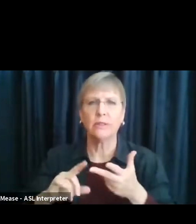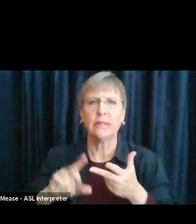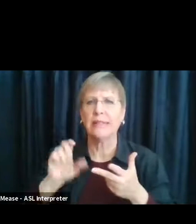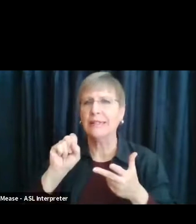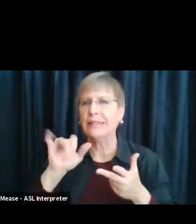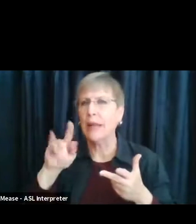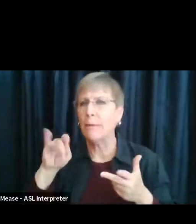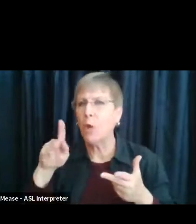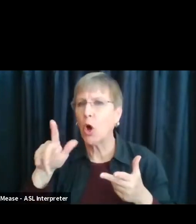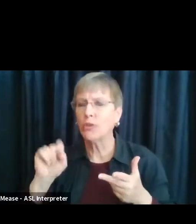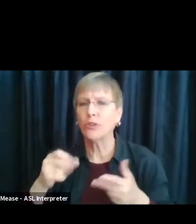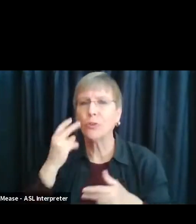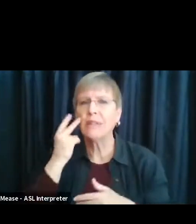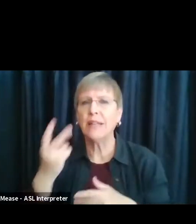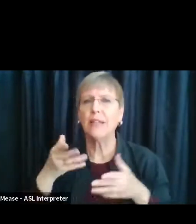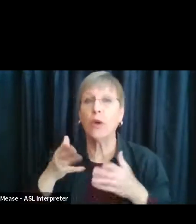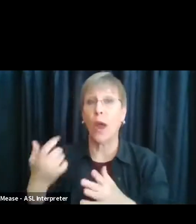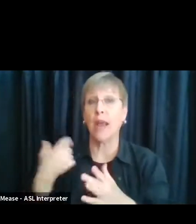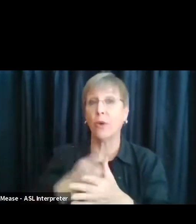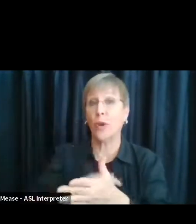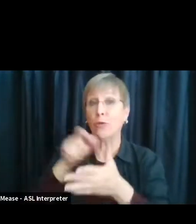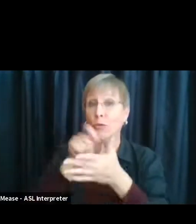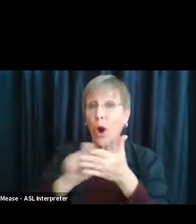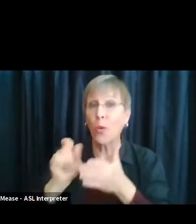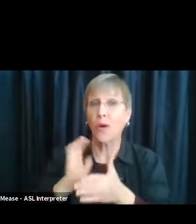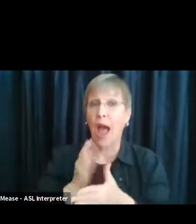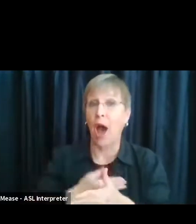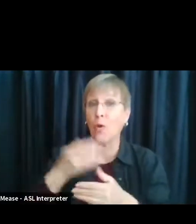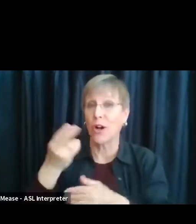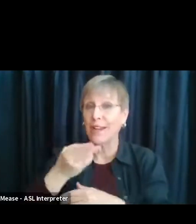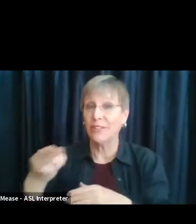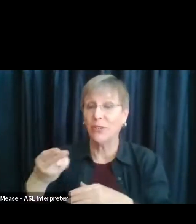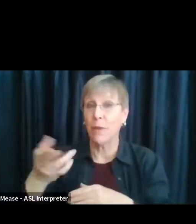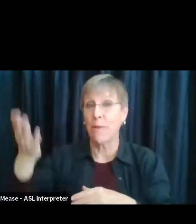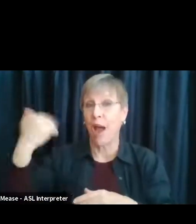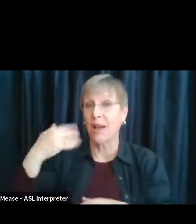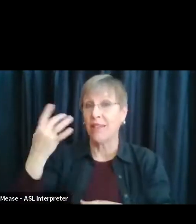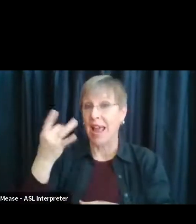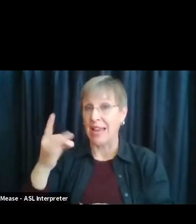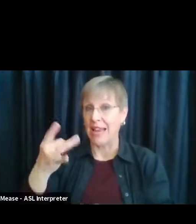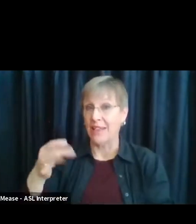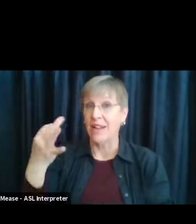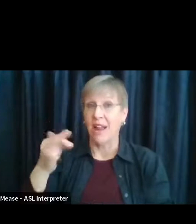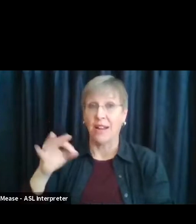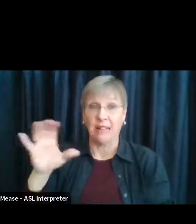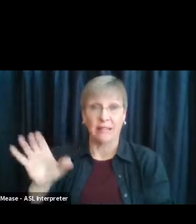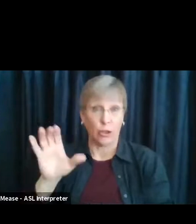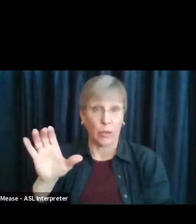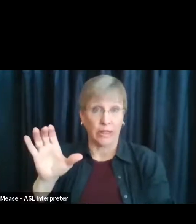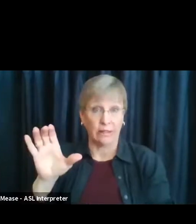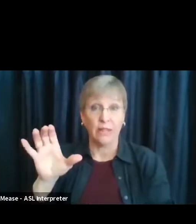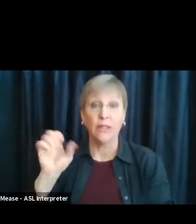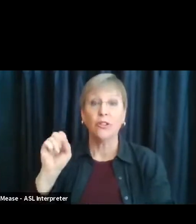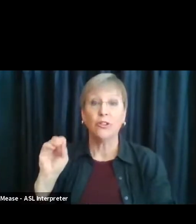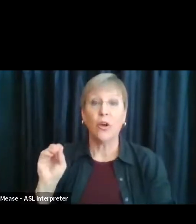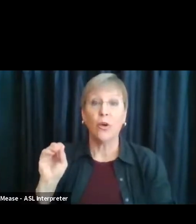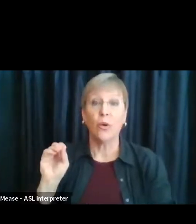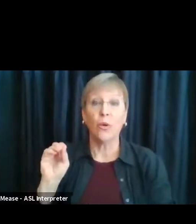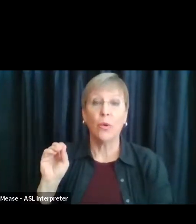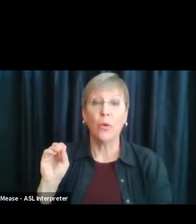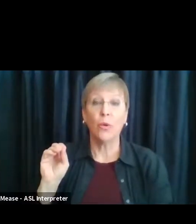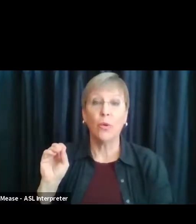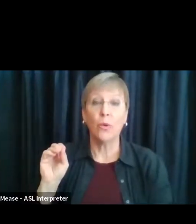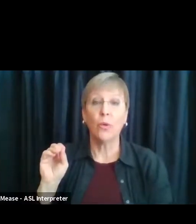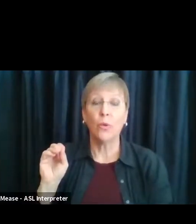you will see the way we wrote our history in the 18th and 19th century. So it's